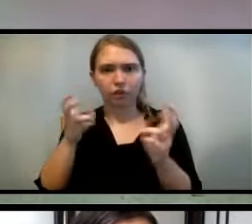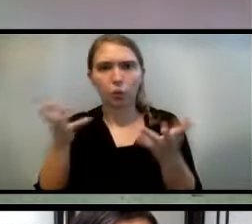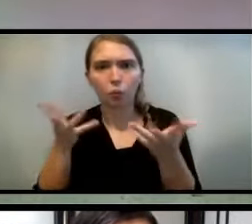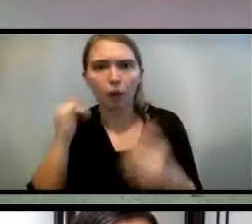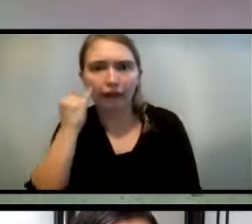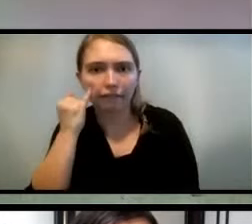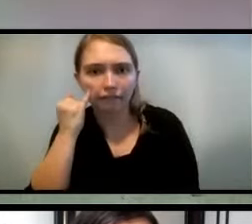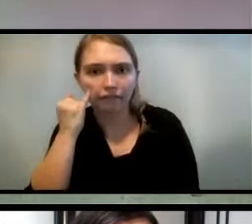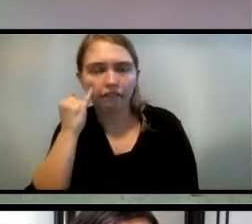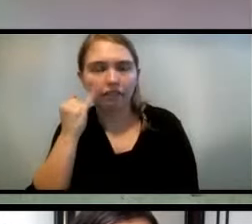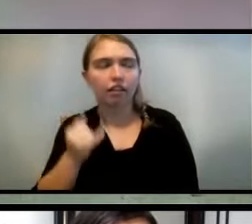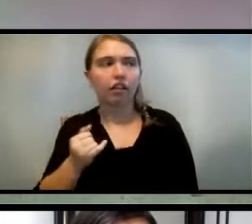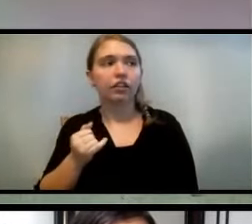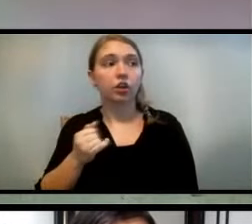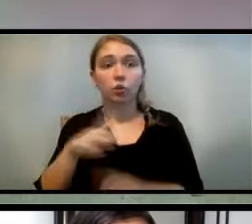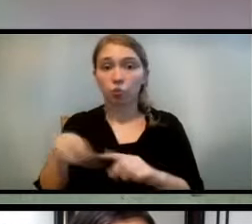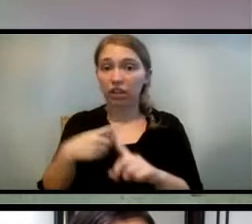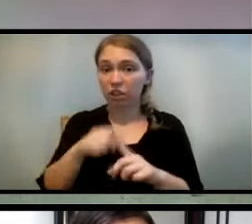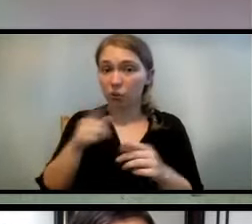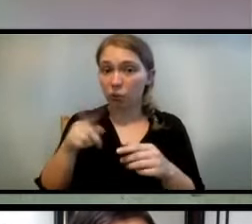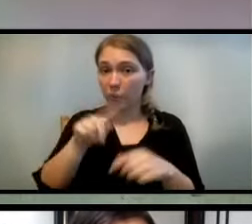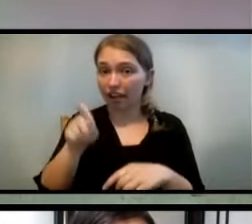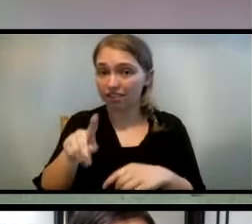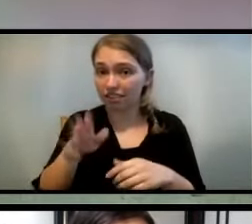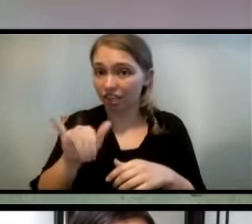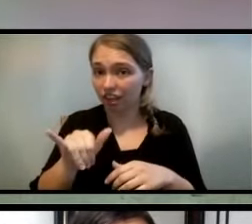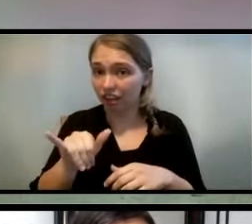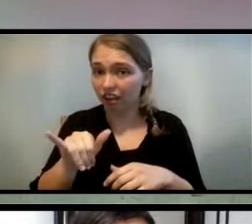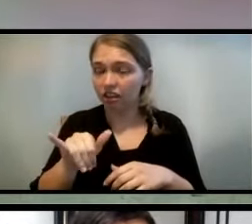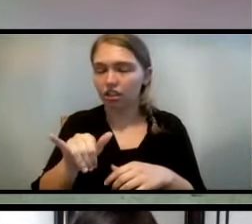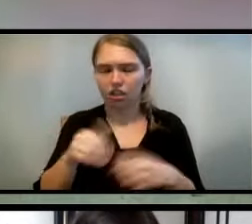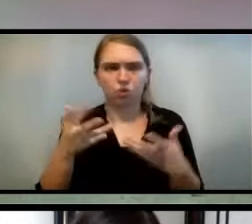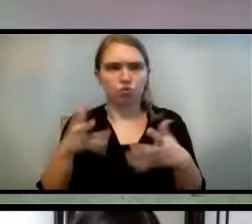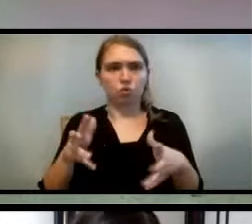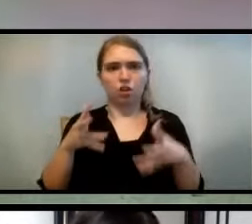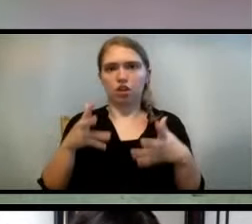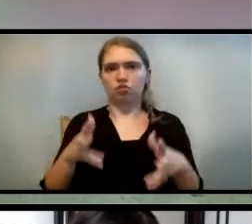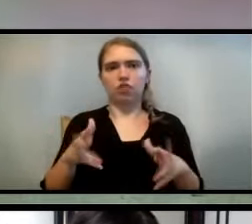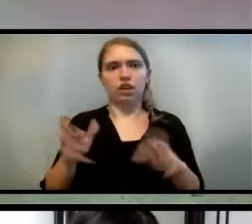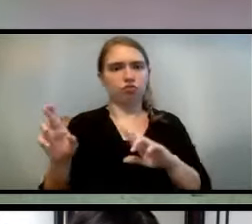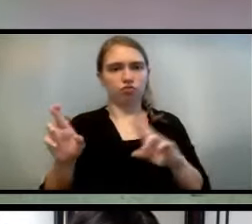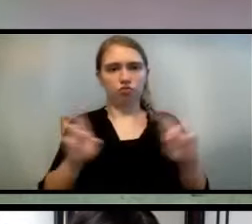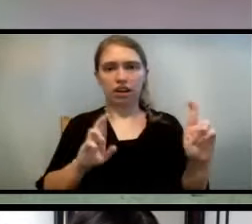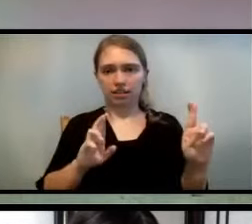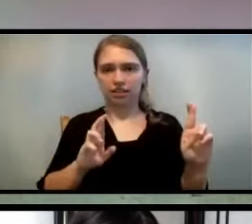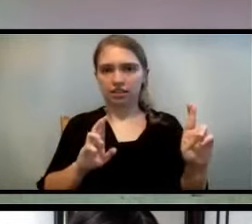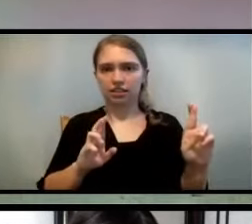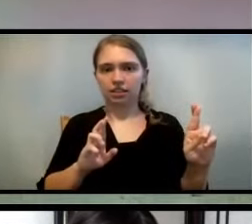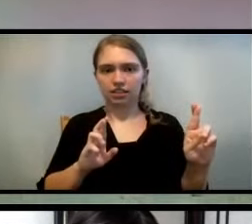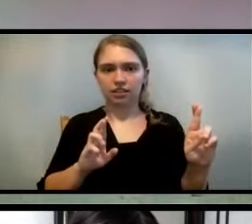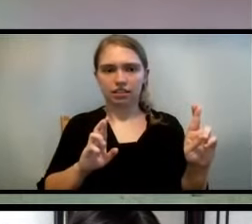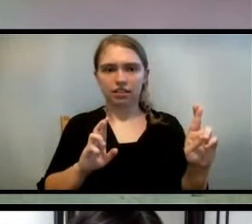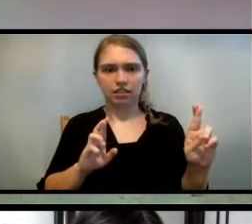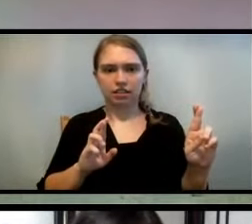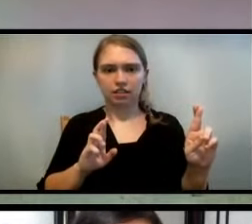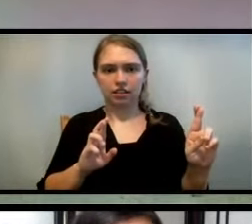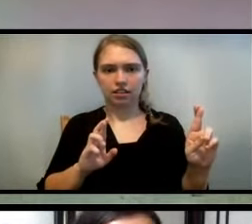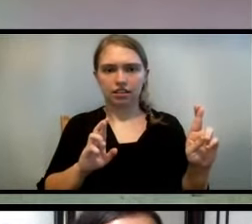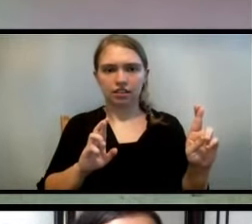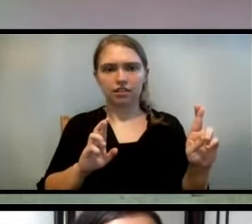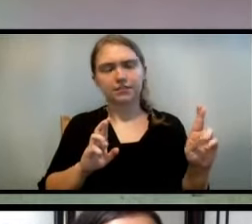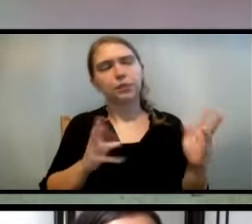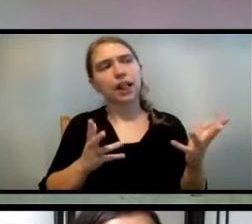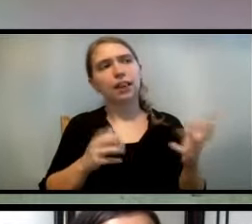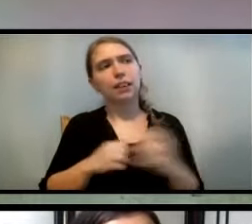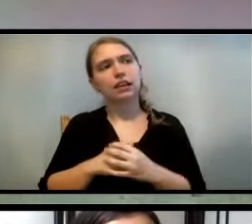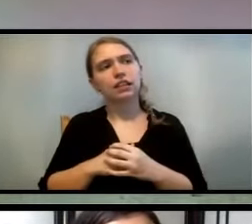And by doing so, you already step into a place out of... Even the